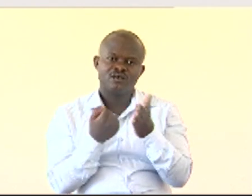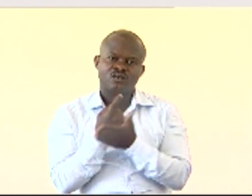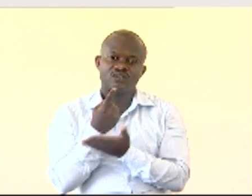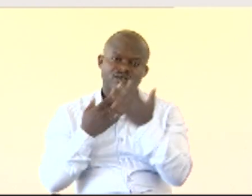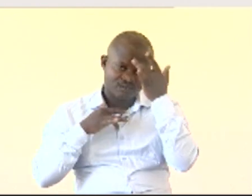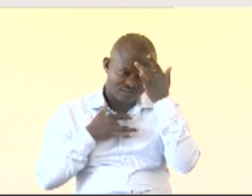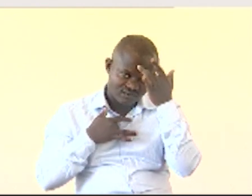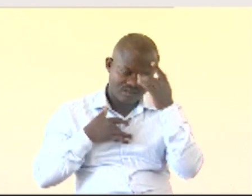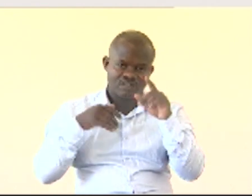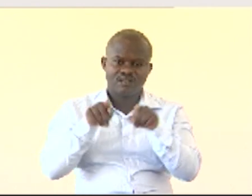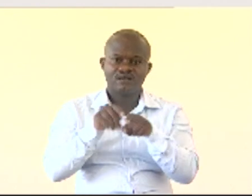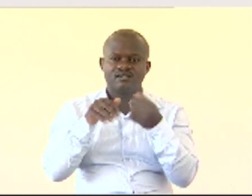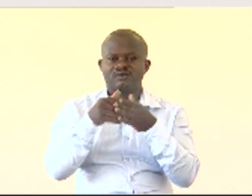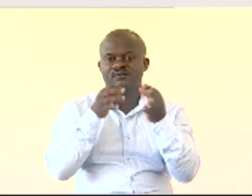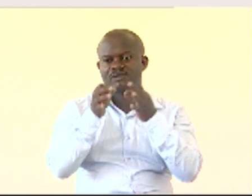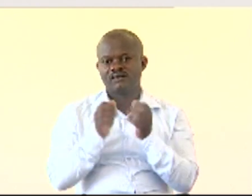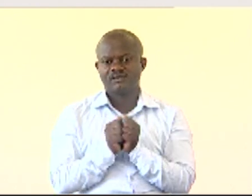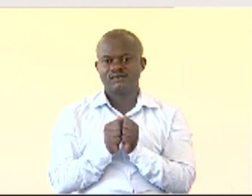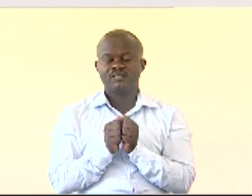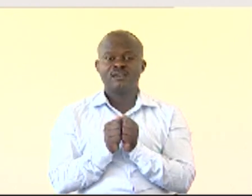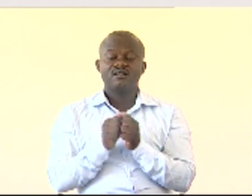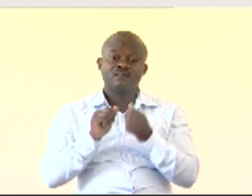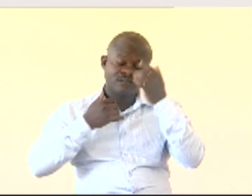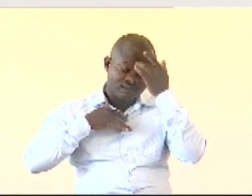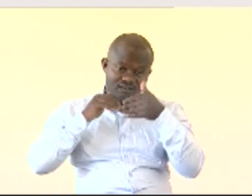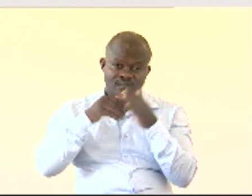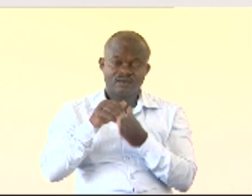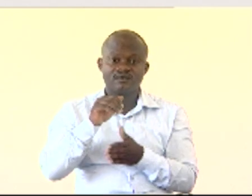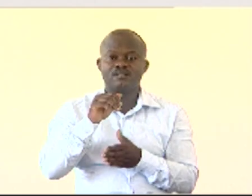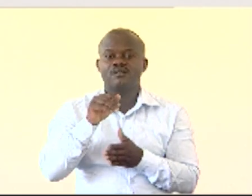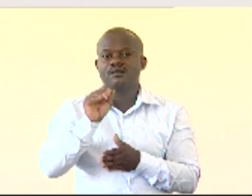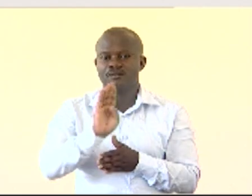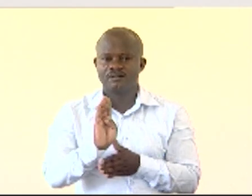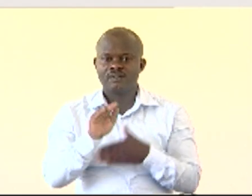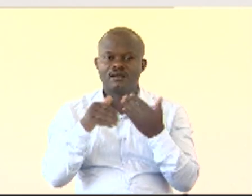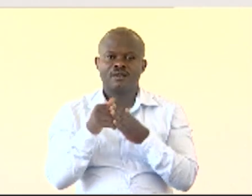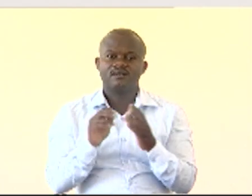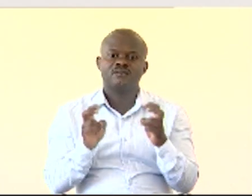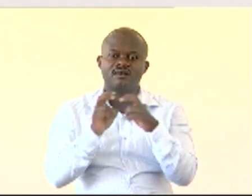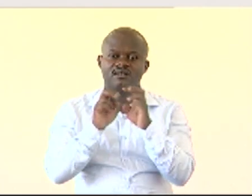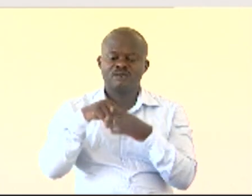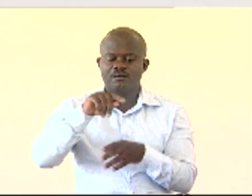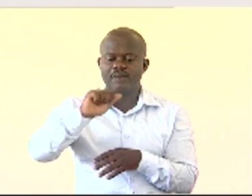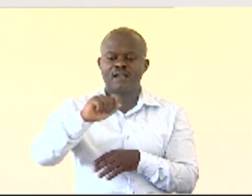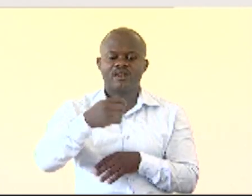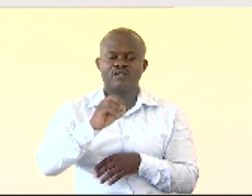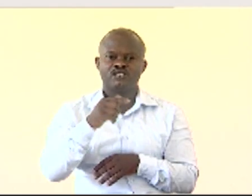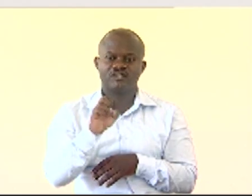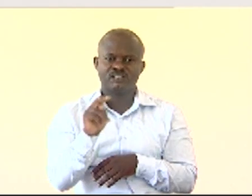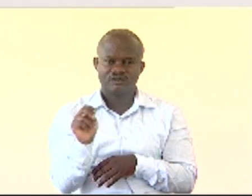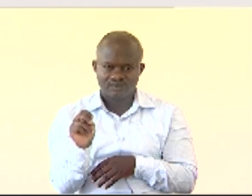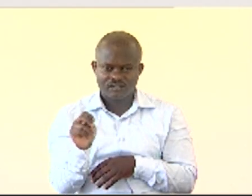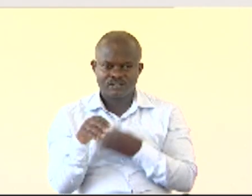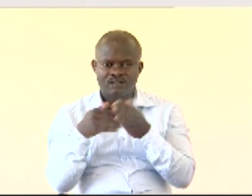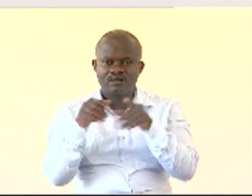are referred to as pathogen. A disease-causing agent in biology are referred to as pathogens. Pathogens